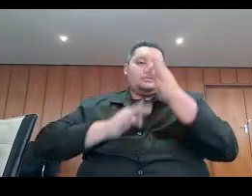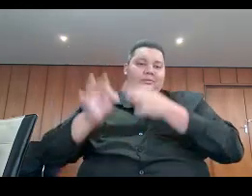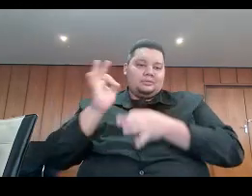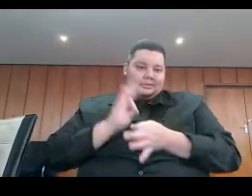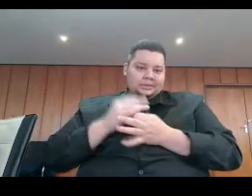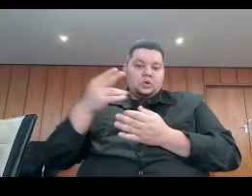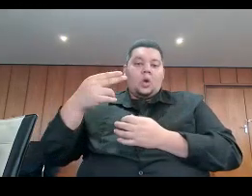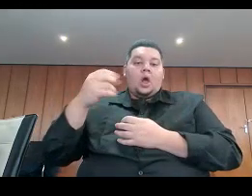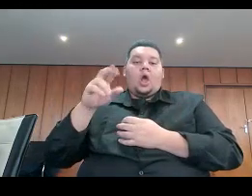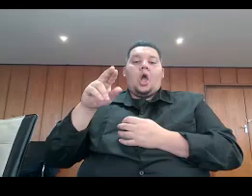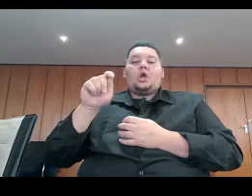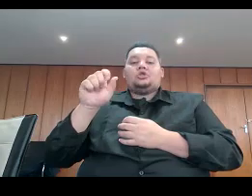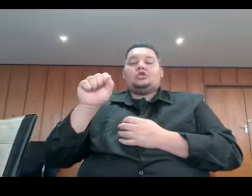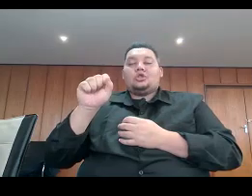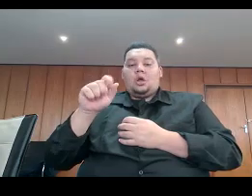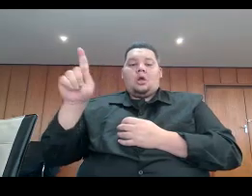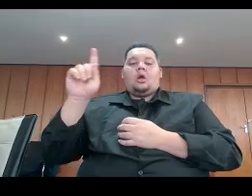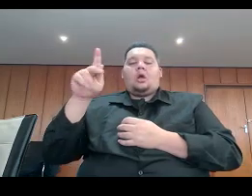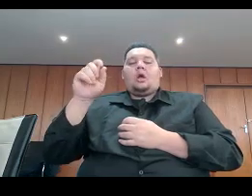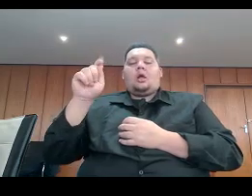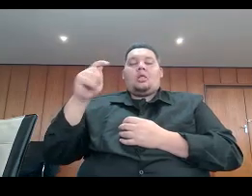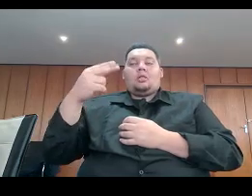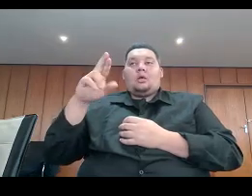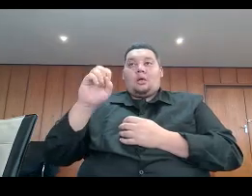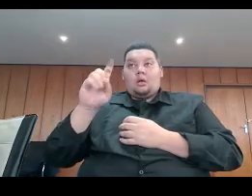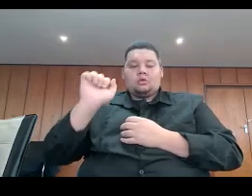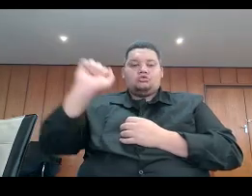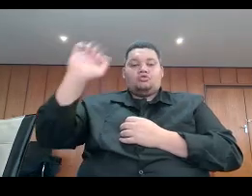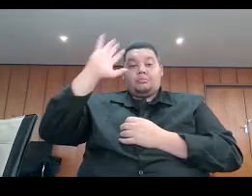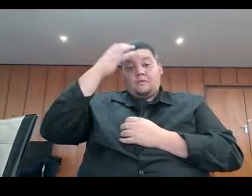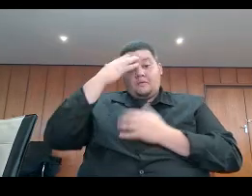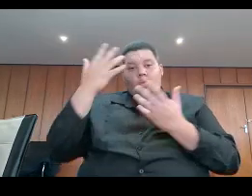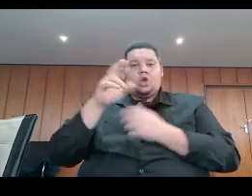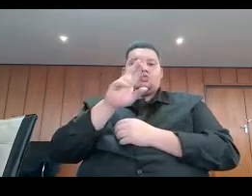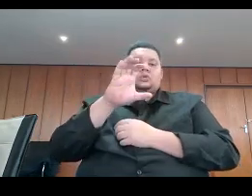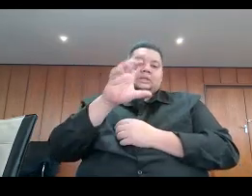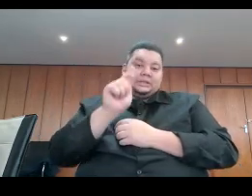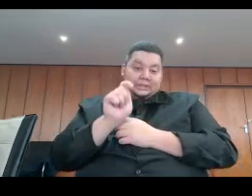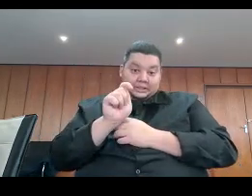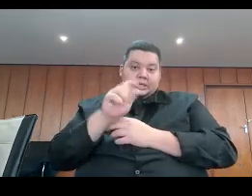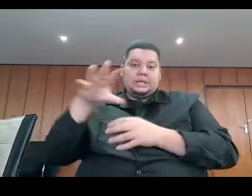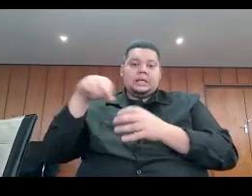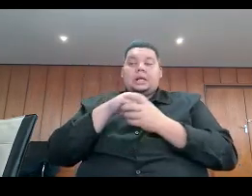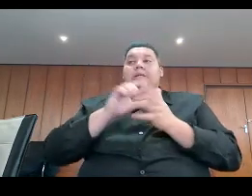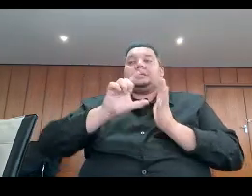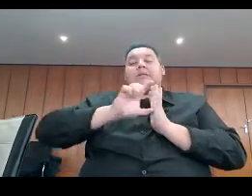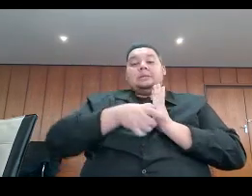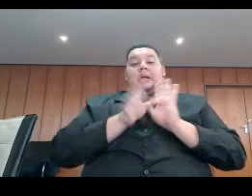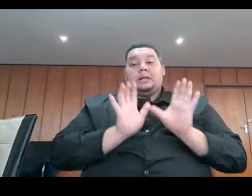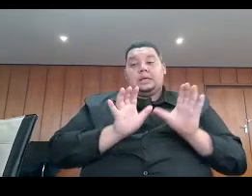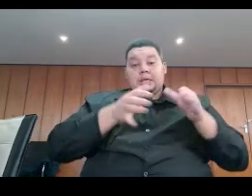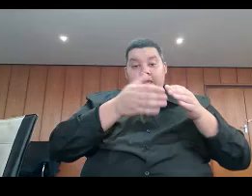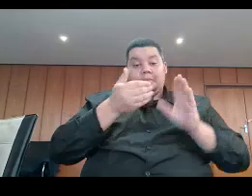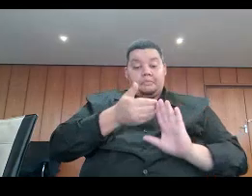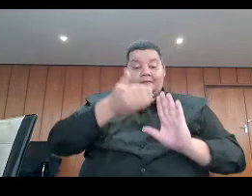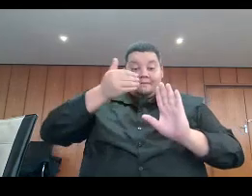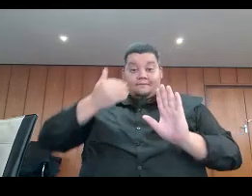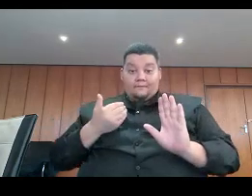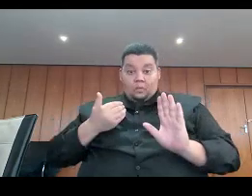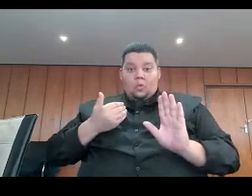Harsha Kathard is a professor at the University of Cape Town in the disability unit there. Before she has